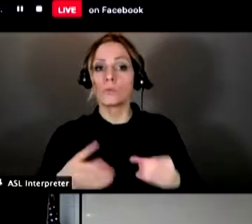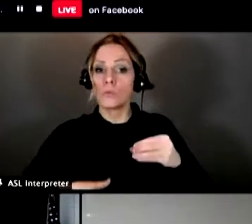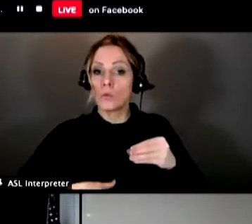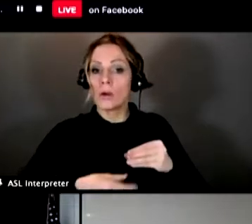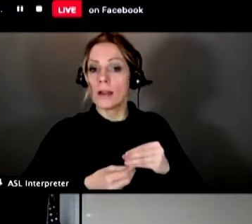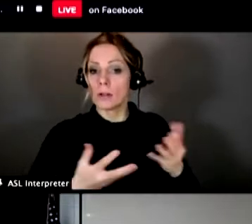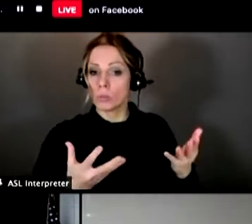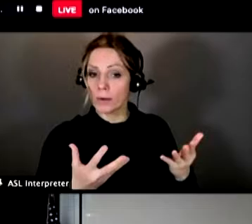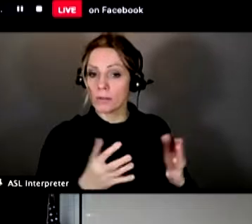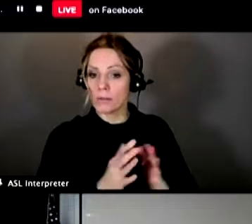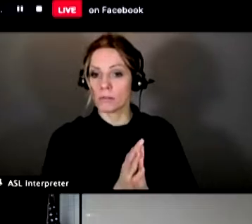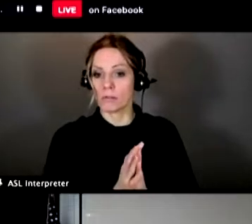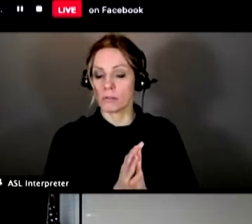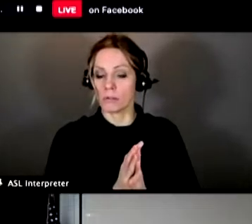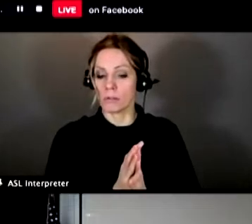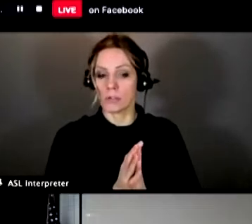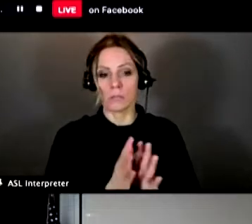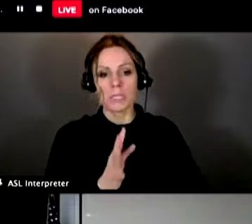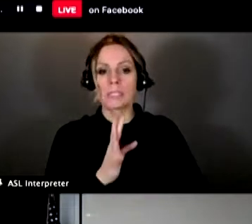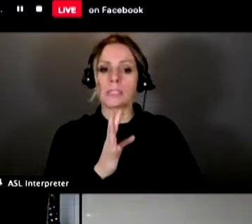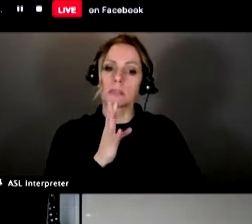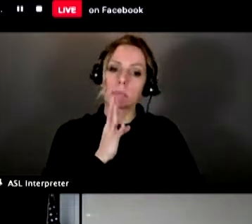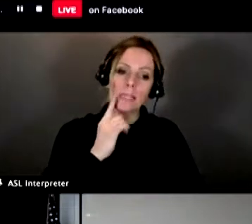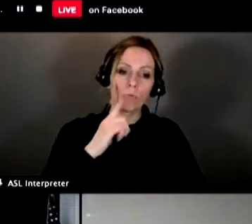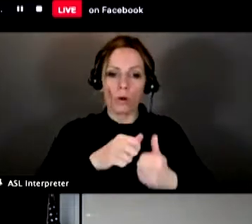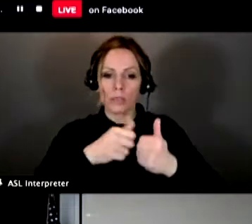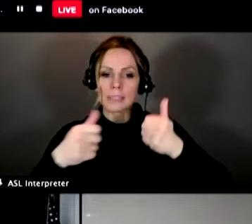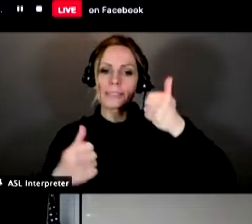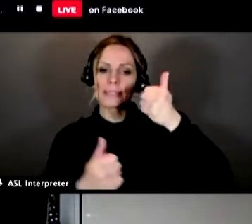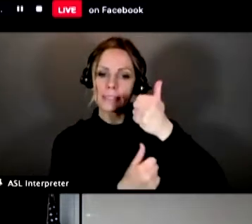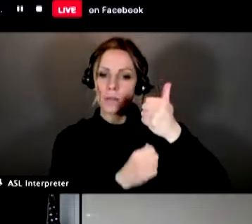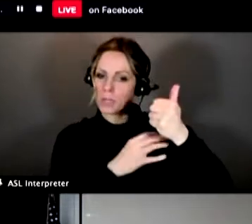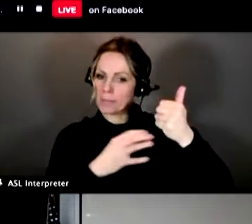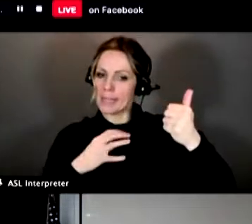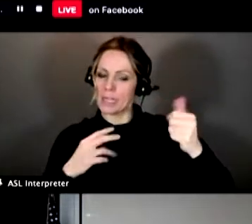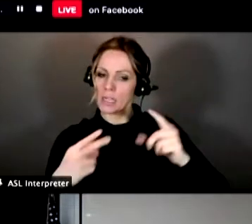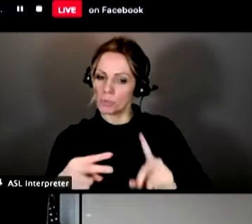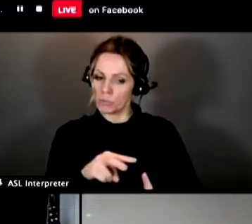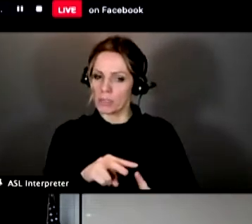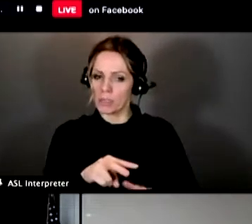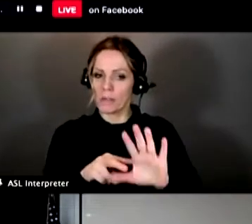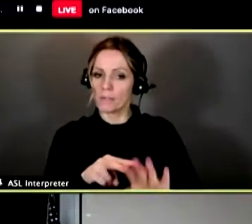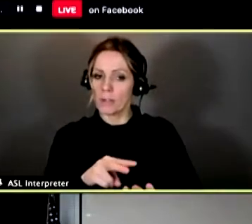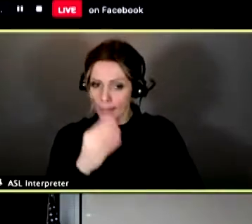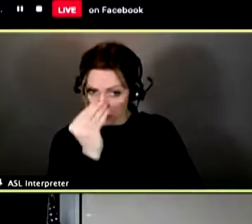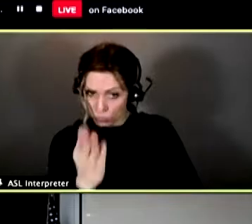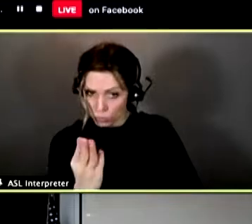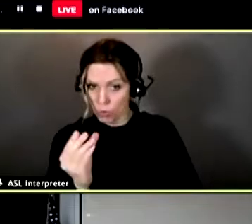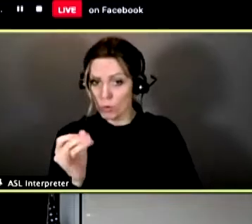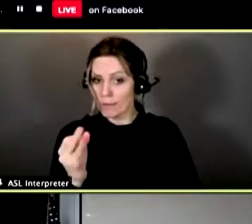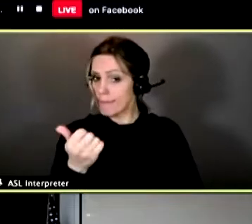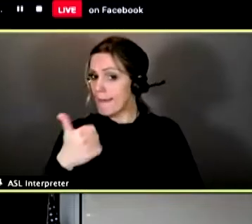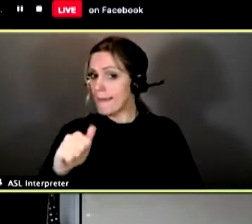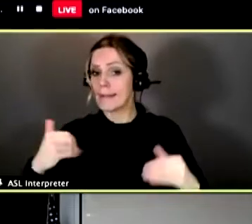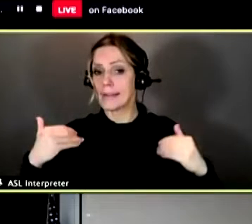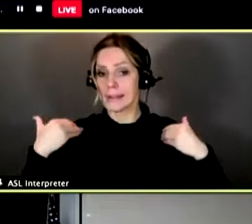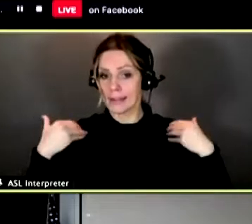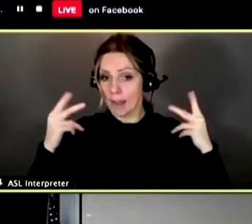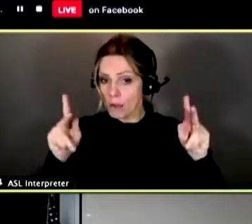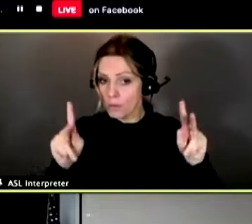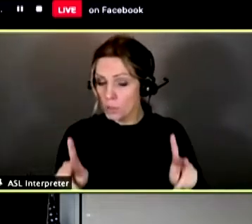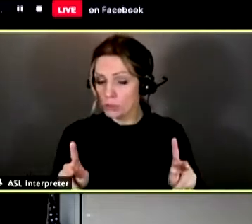from the youth subcommittee perspective, if there's anyone, any young person out there listening,